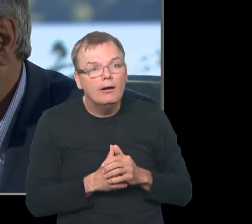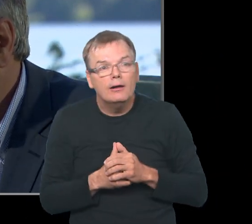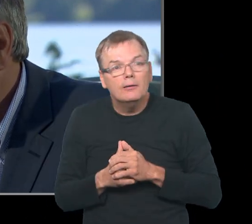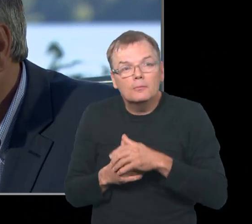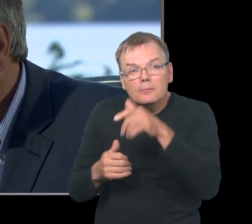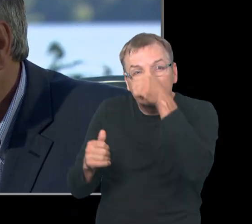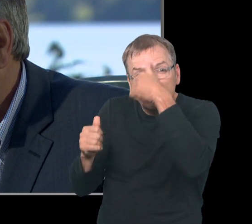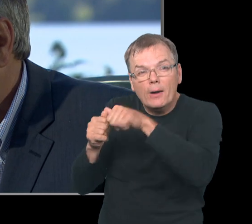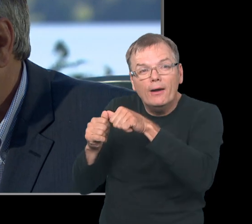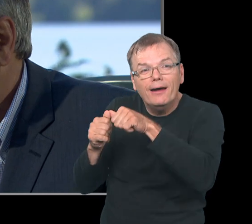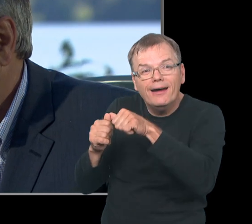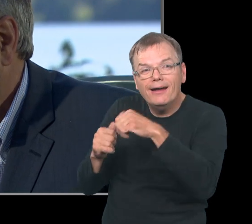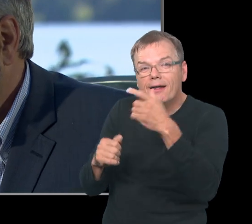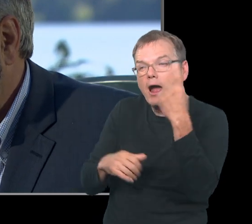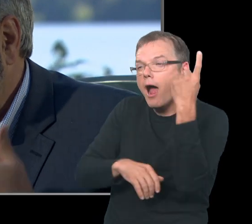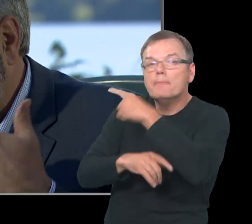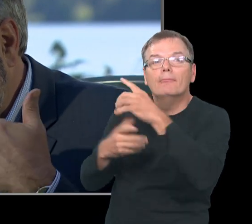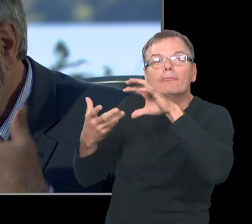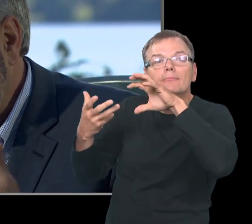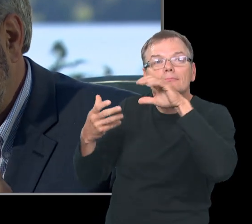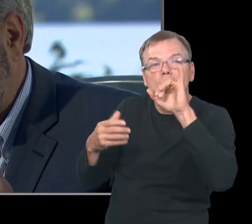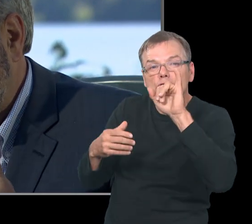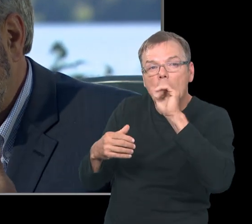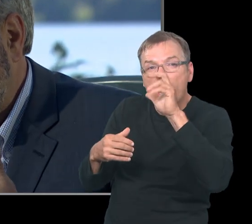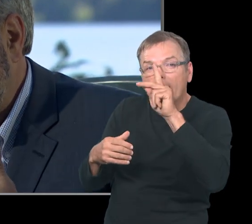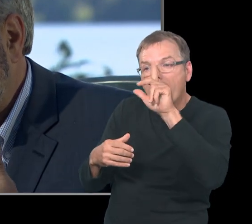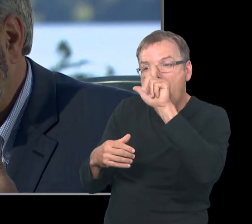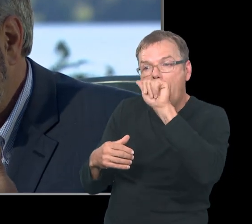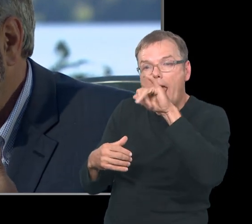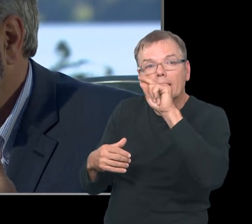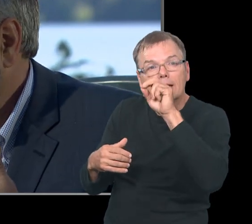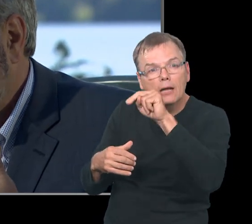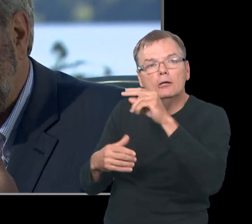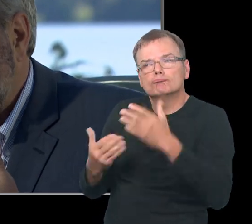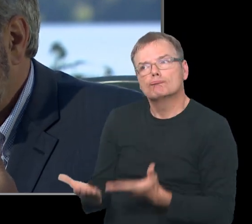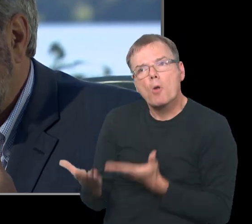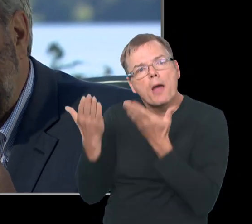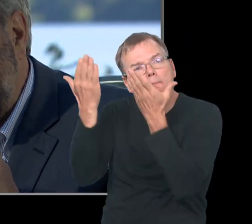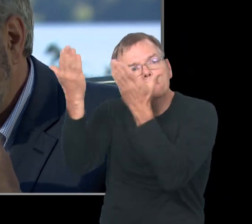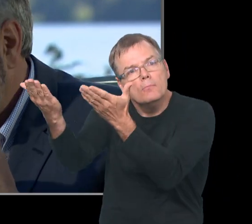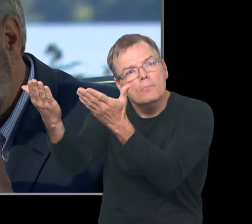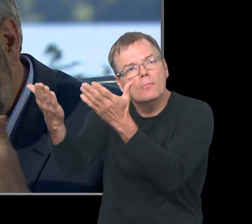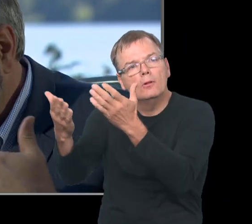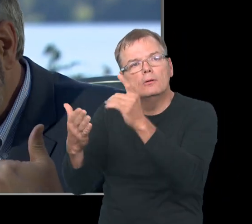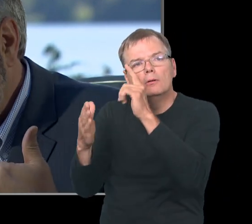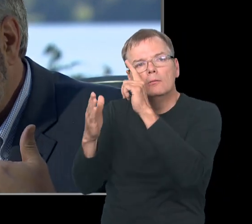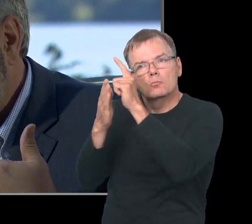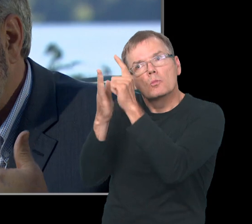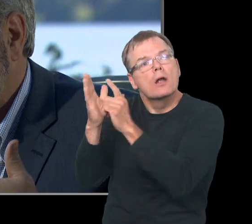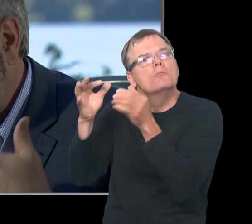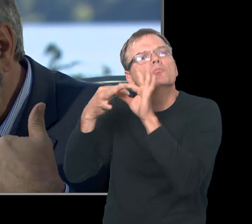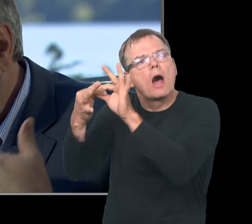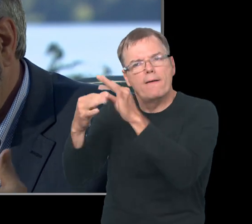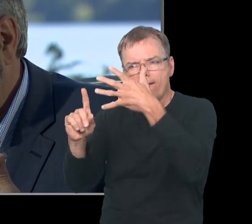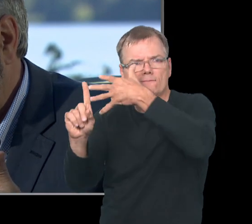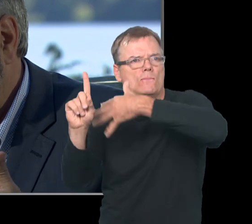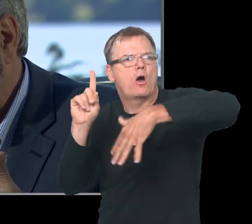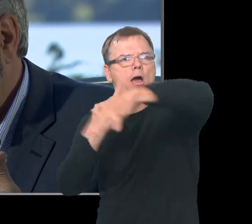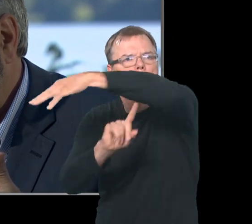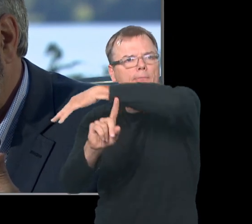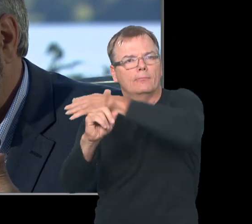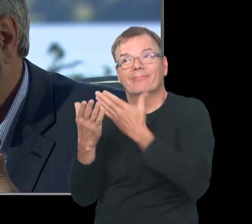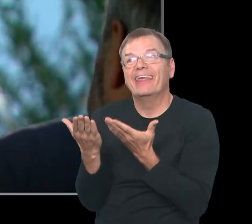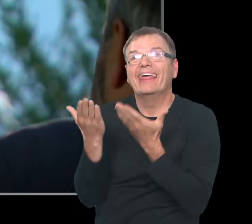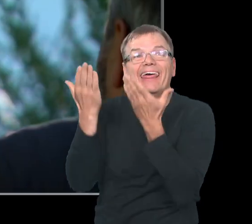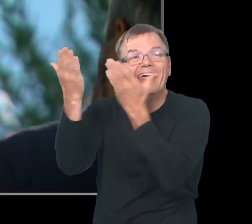Layton had successfully had adopted by the elected people in the House of Commons, it made me realize that it is time